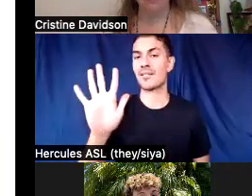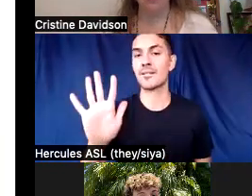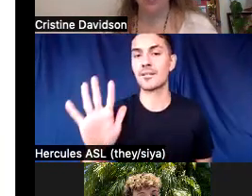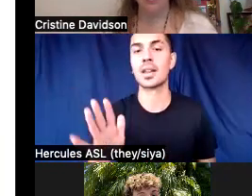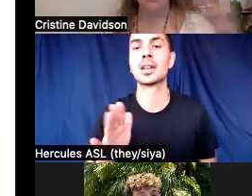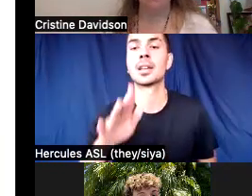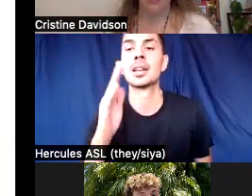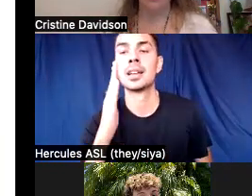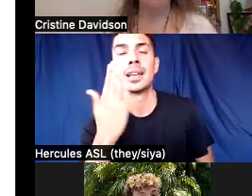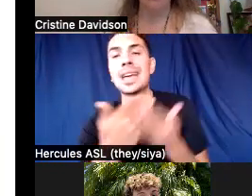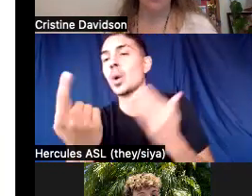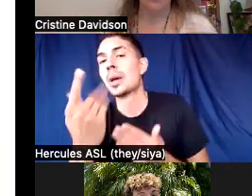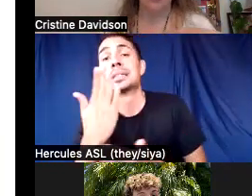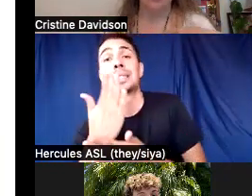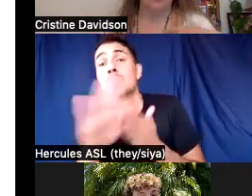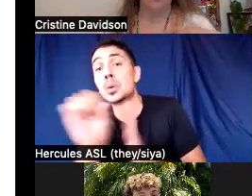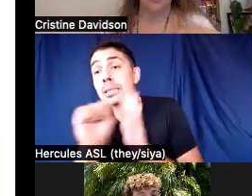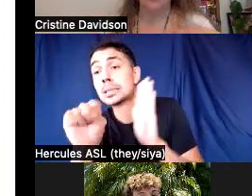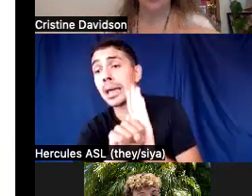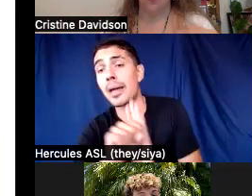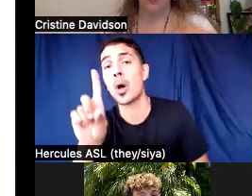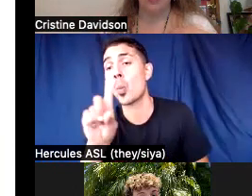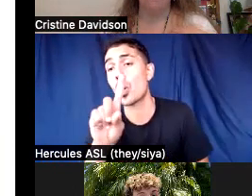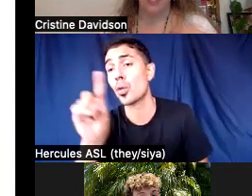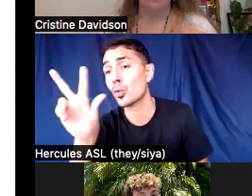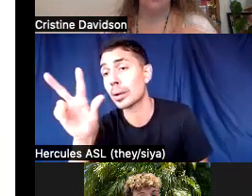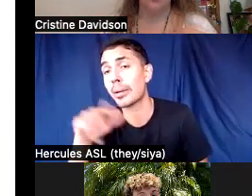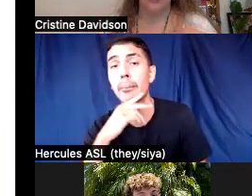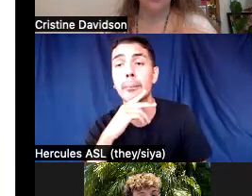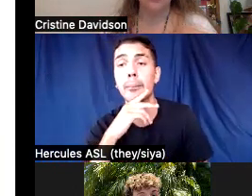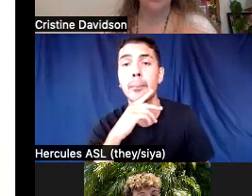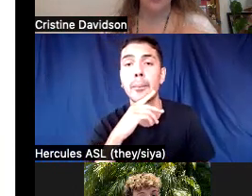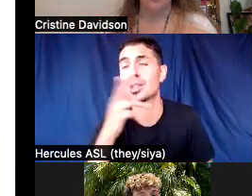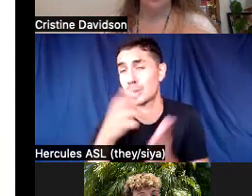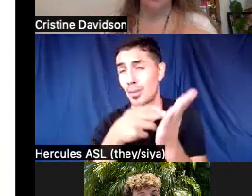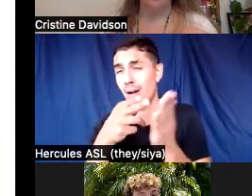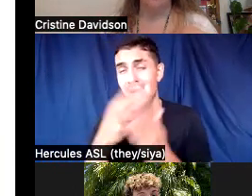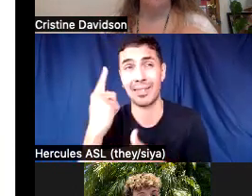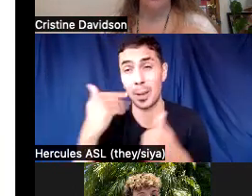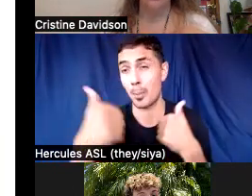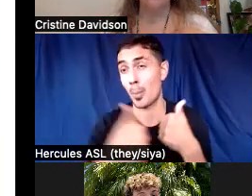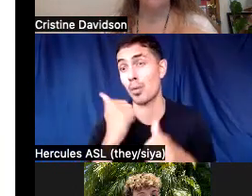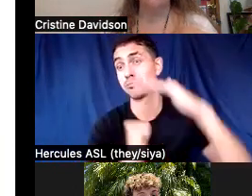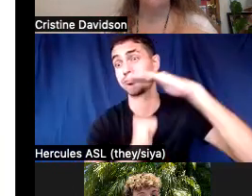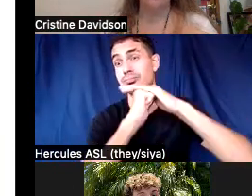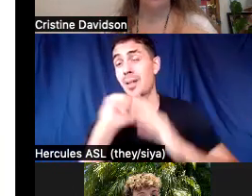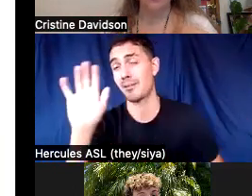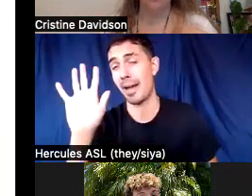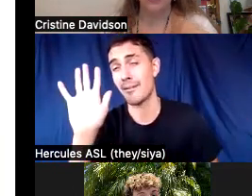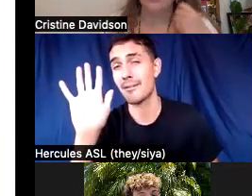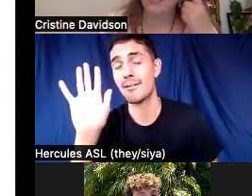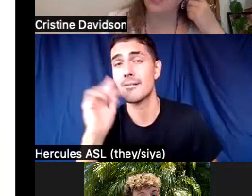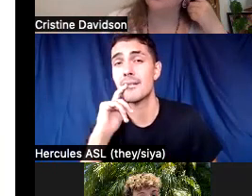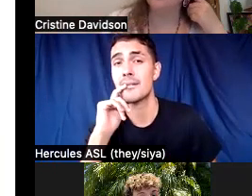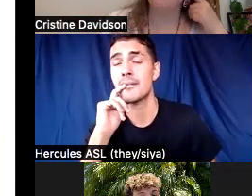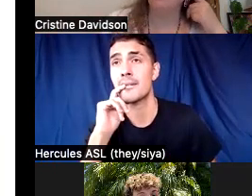anywhere from 3 to 5. I don't think I've seen more than 5 degrees, but just find out